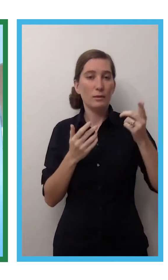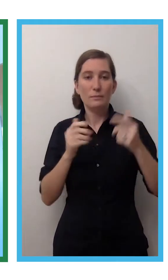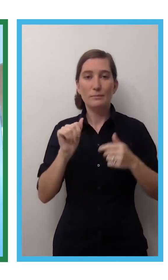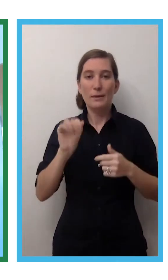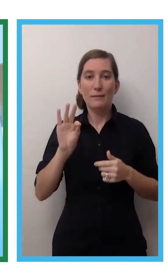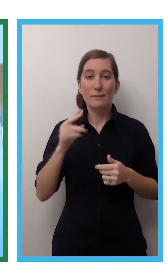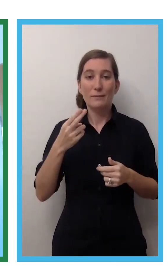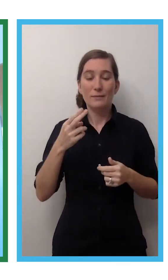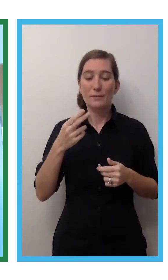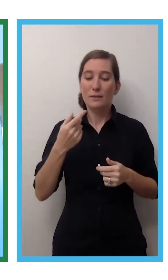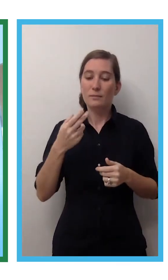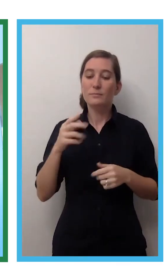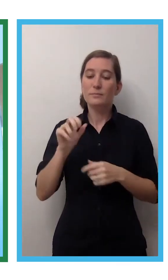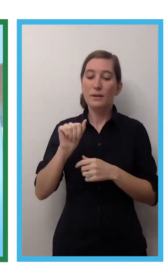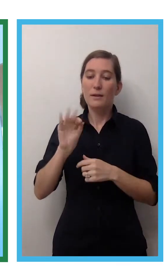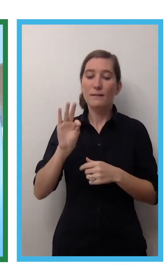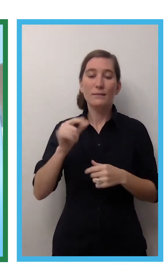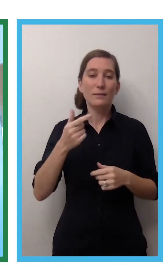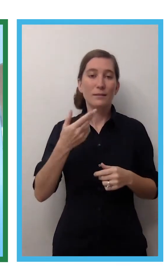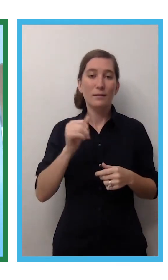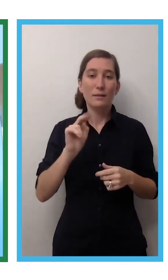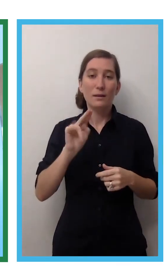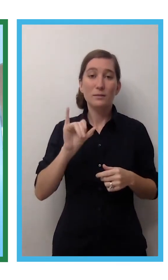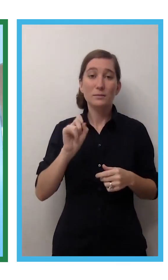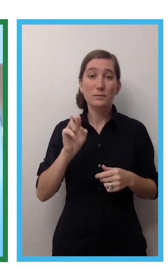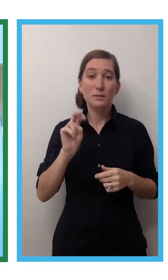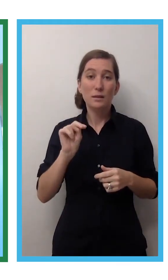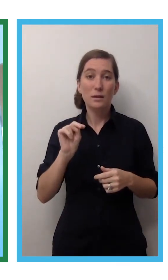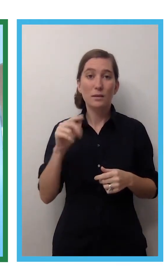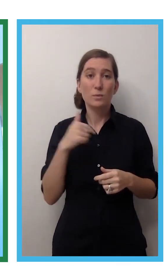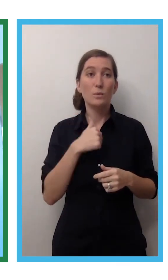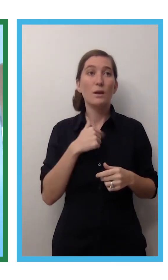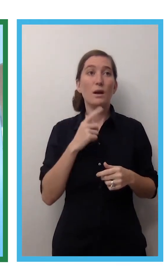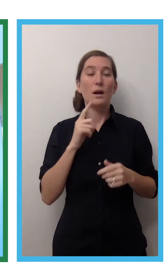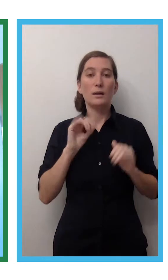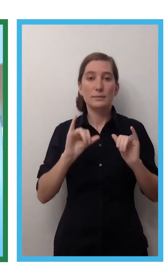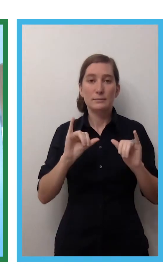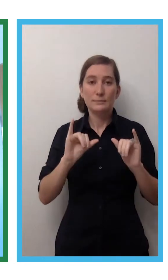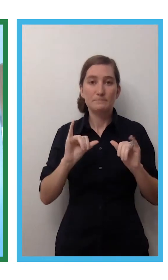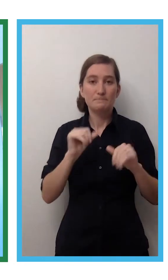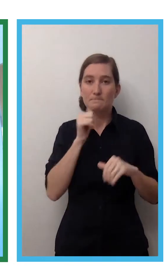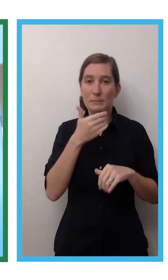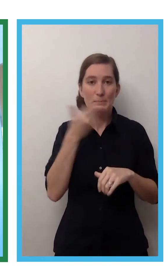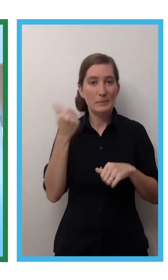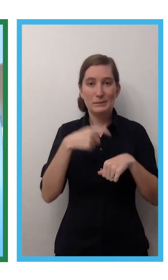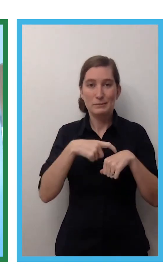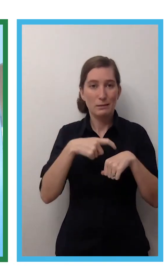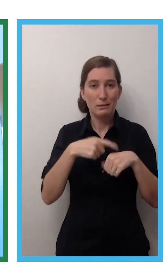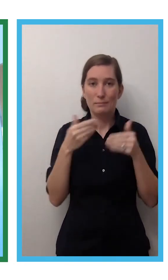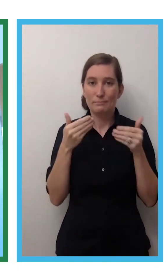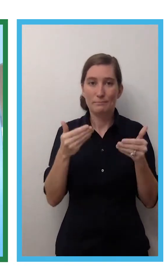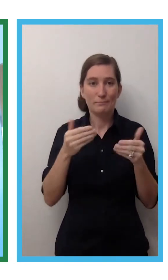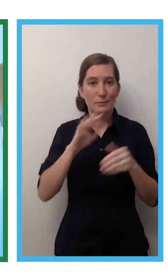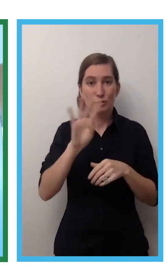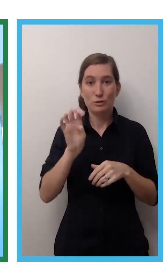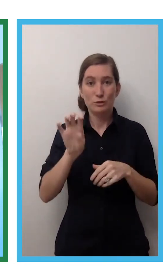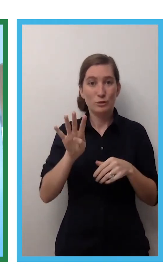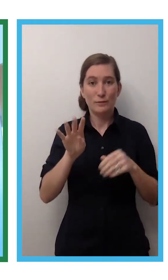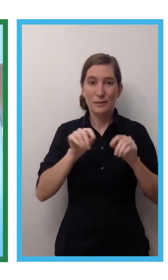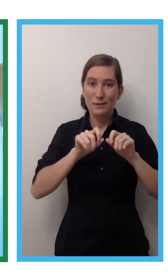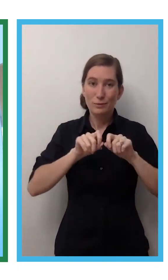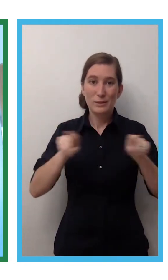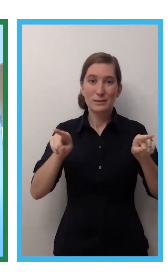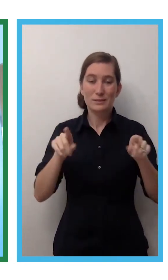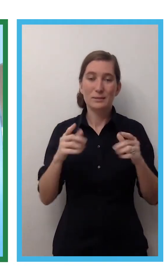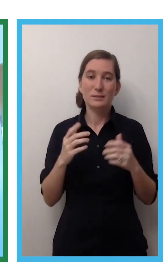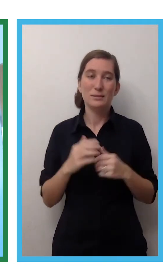veterans, we knew that it really, and we had been advised that it really wasn't the best time to be releasing a survey when everything is going on and so many hearts are